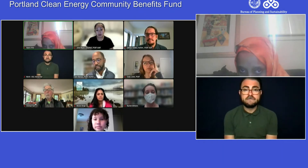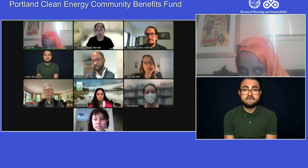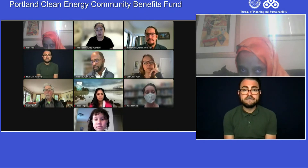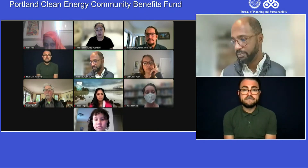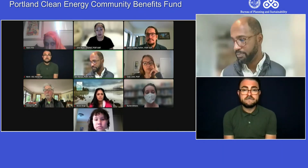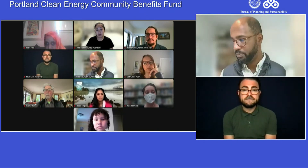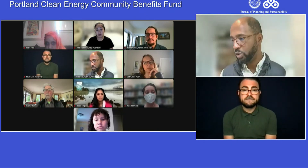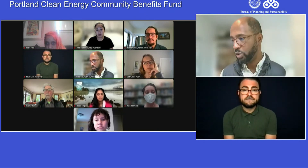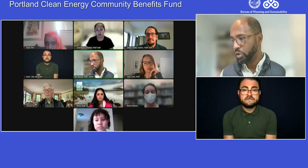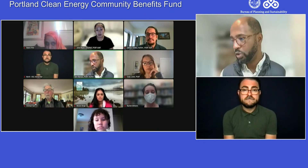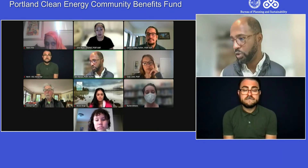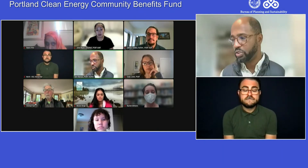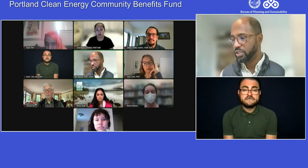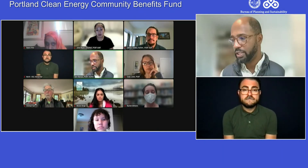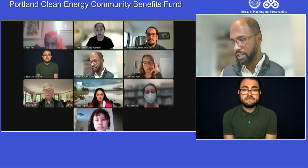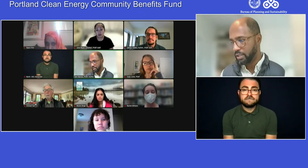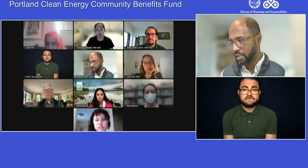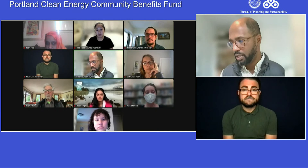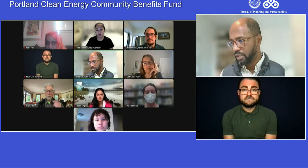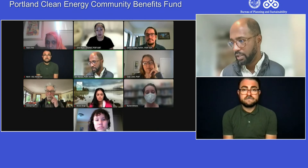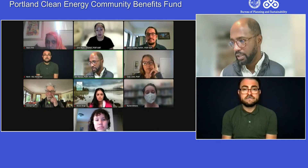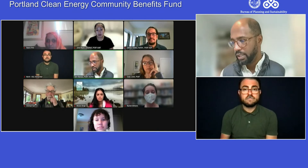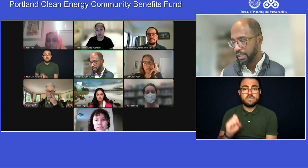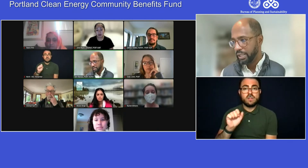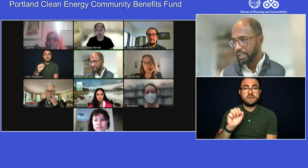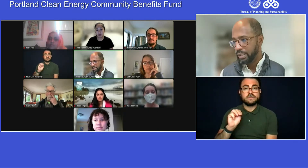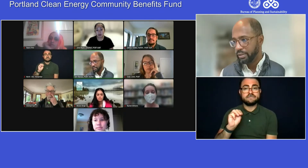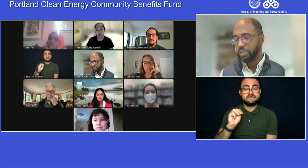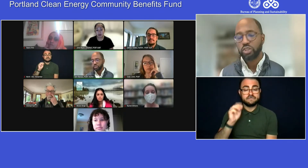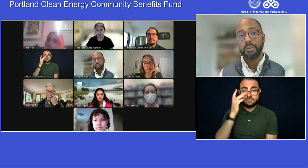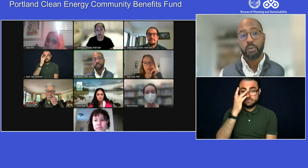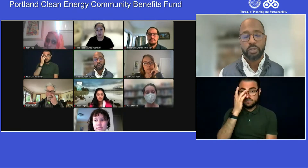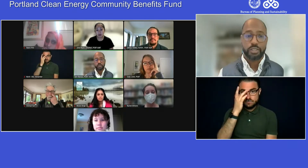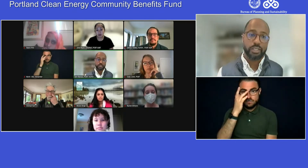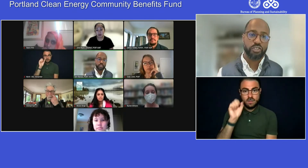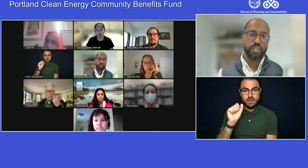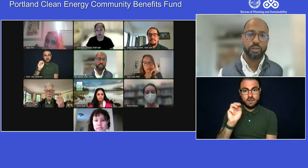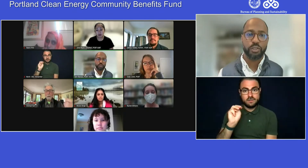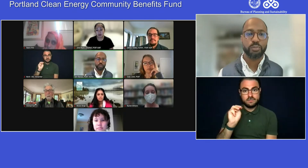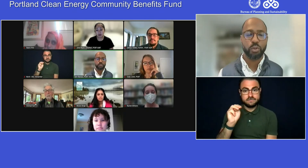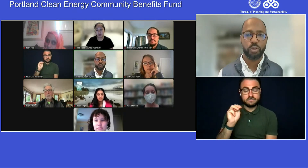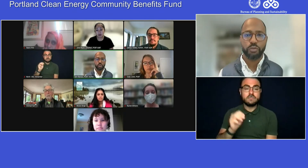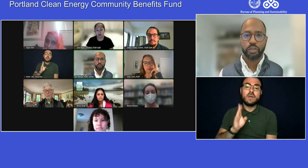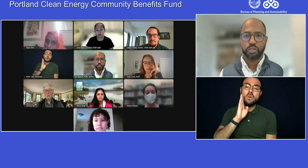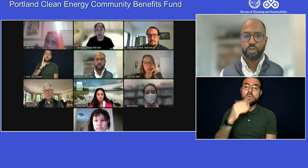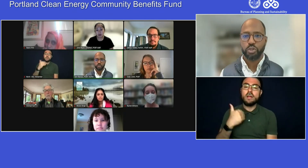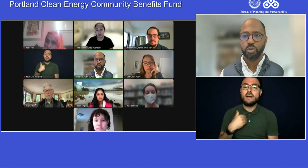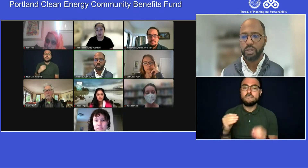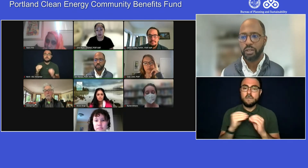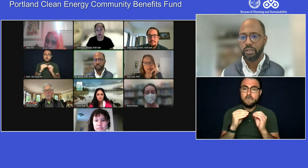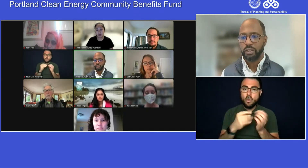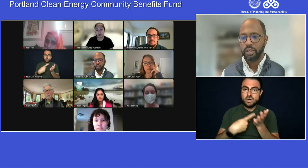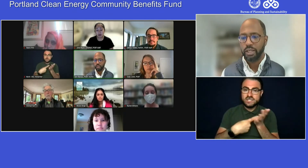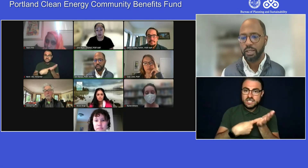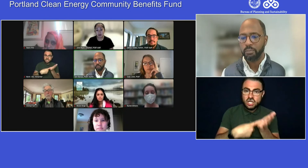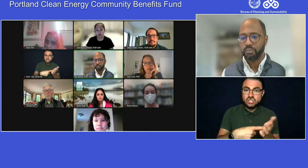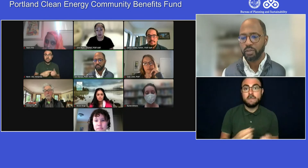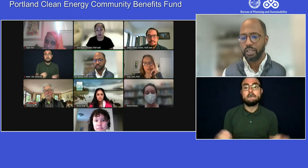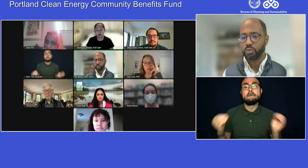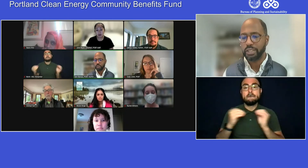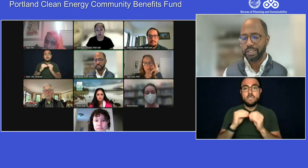And I think, you know, I will just say there's going to be more discussion and there's more work for us to do